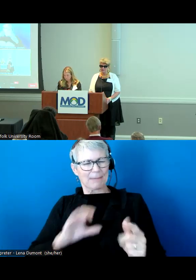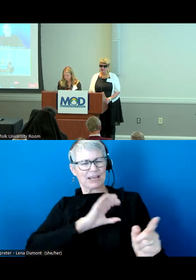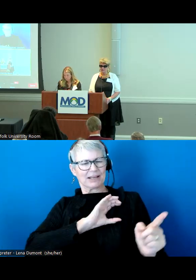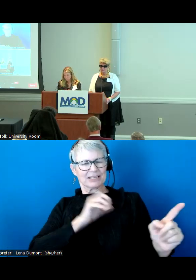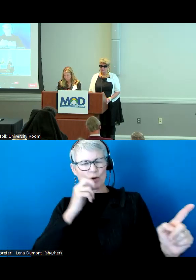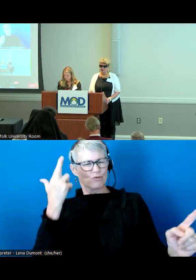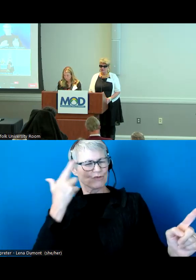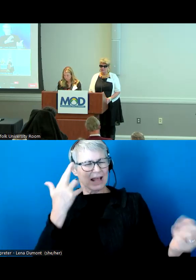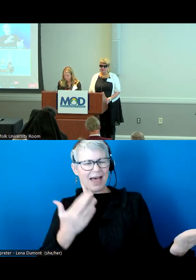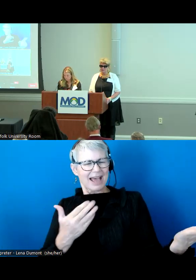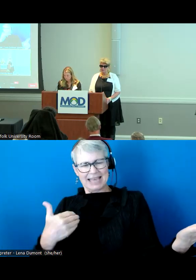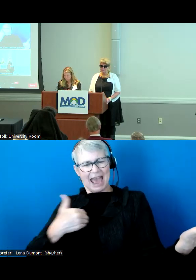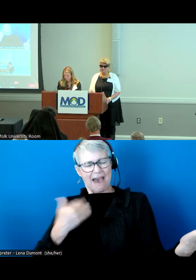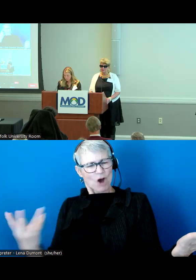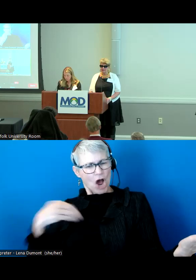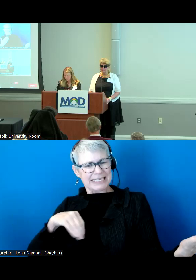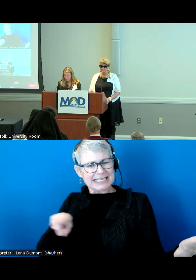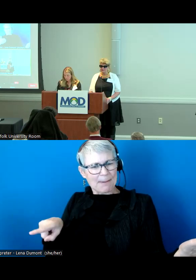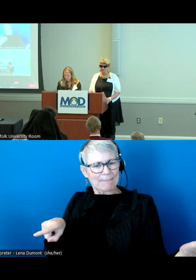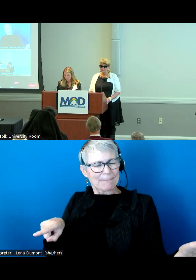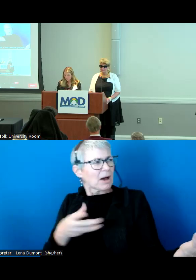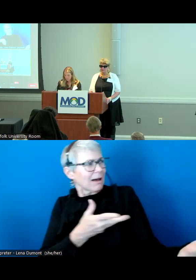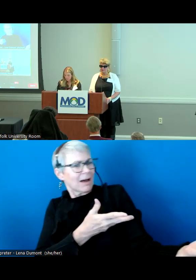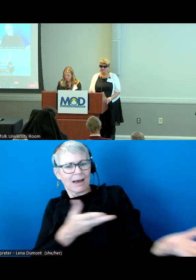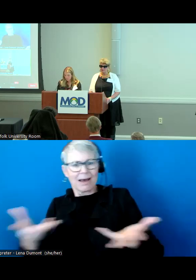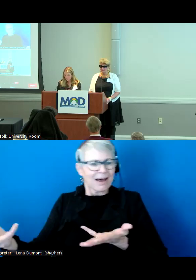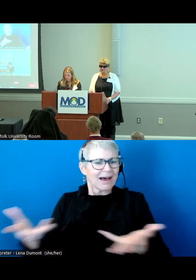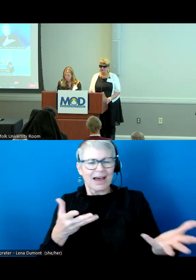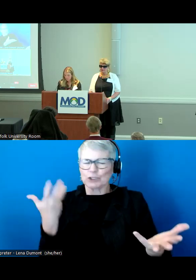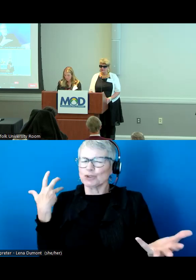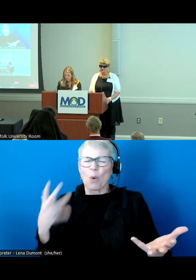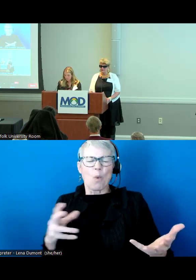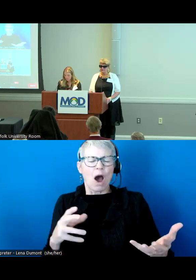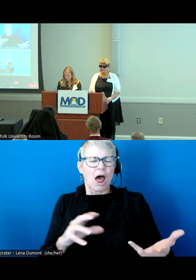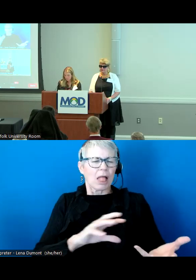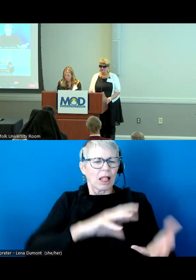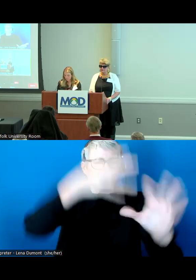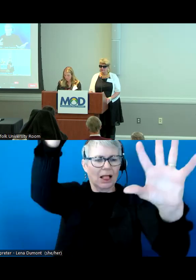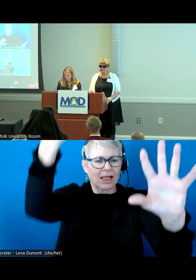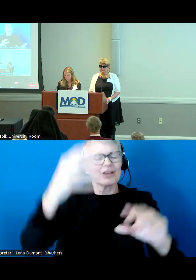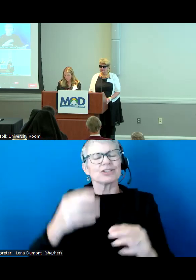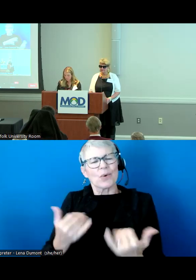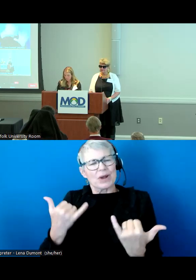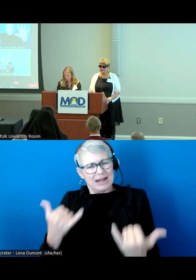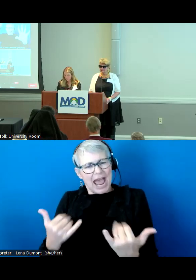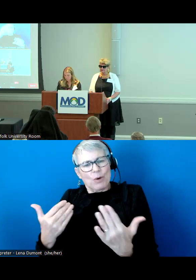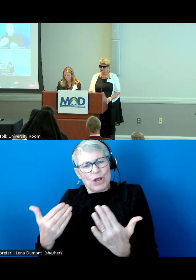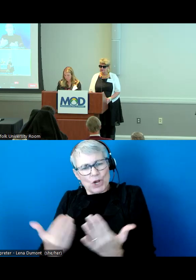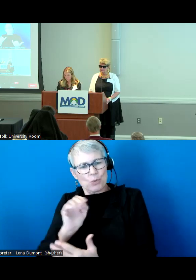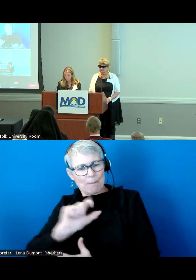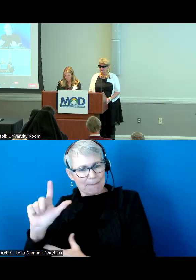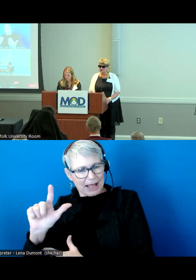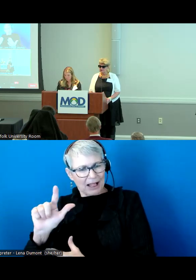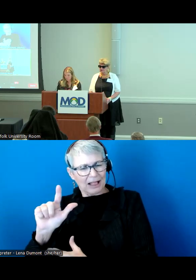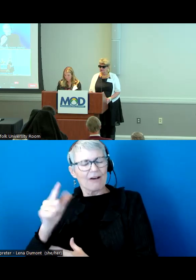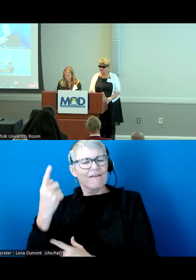disability, it could become problematic. So this new blue envelope thing is really, I'm really happy to hear that they're using